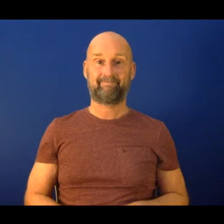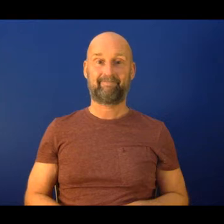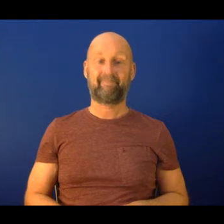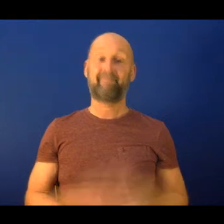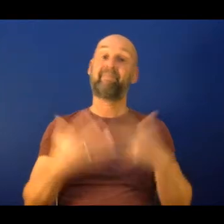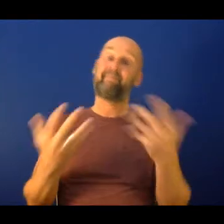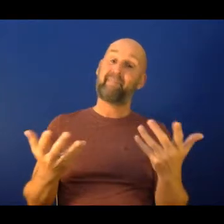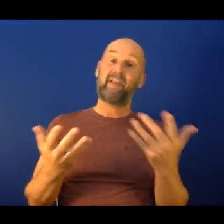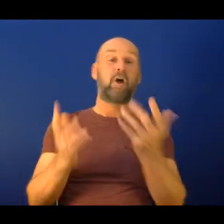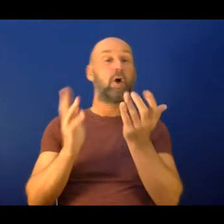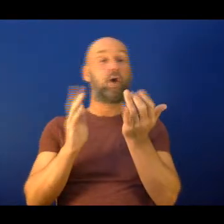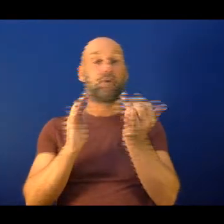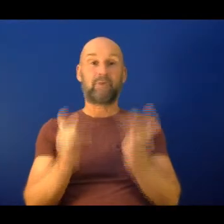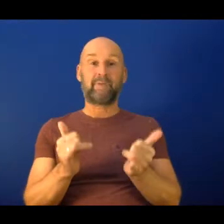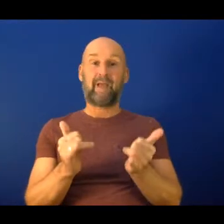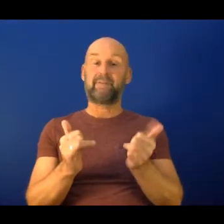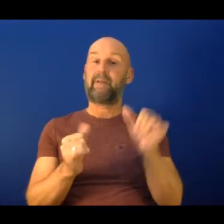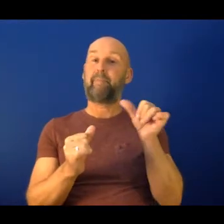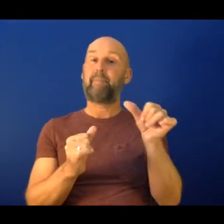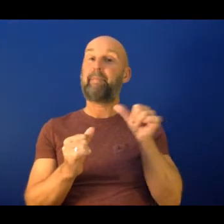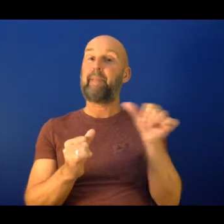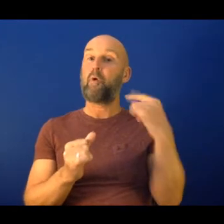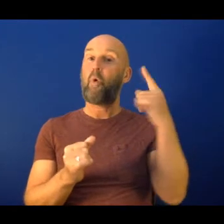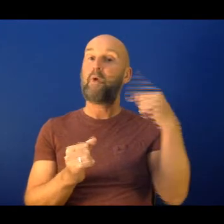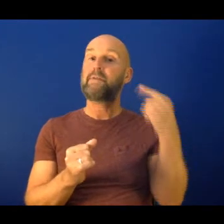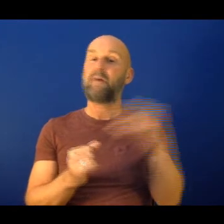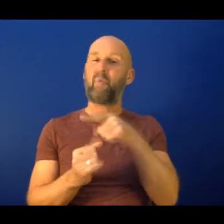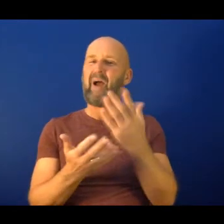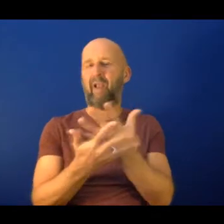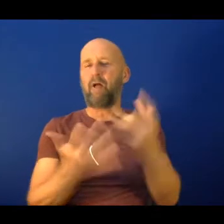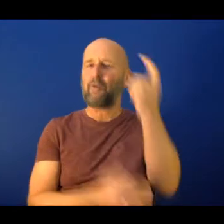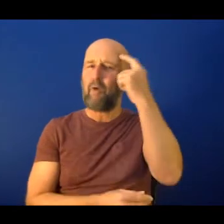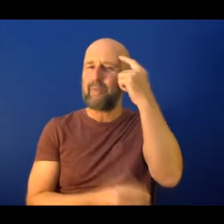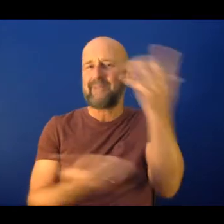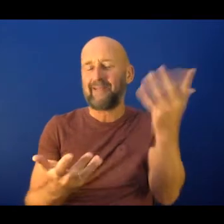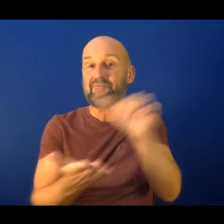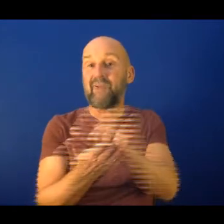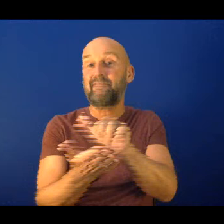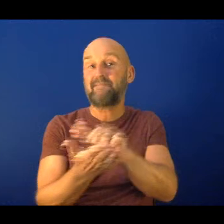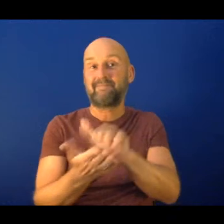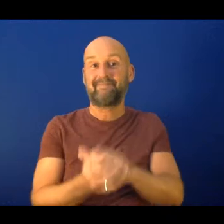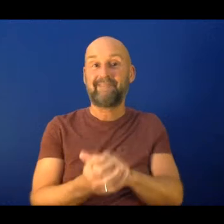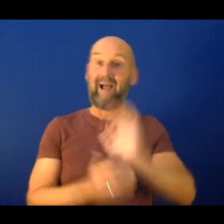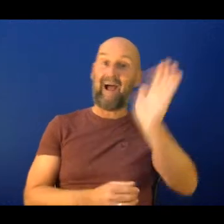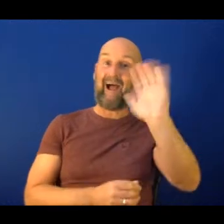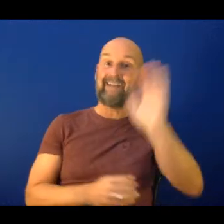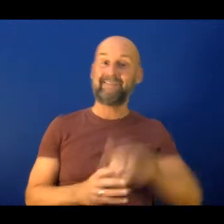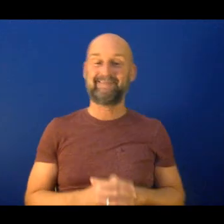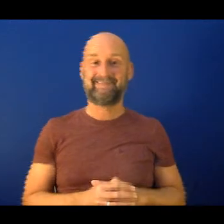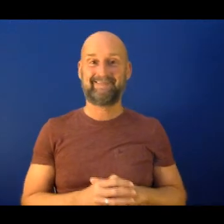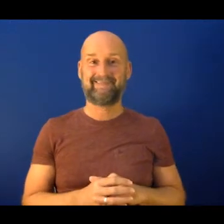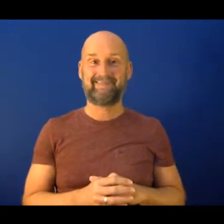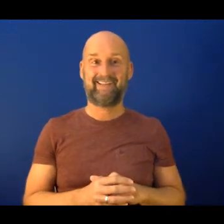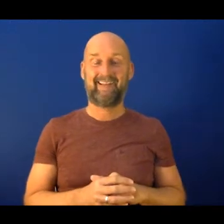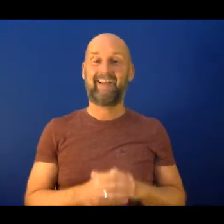Yeah, I mean, sometimes, things are always a little bit of common sense, aren't they? Yeah. Hey.